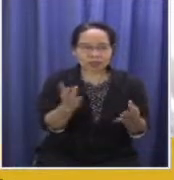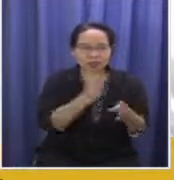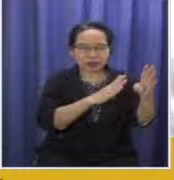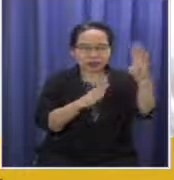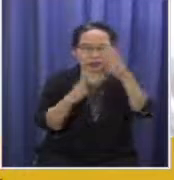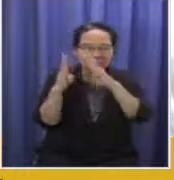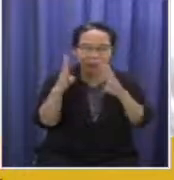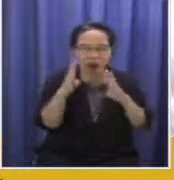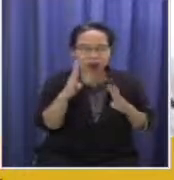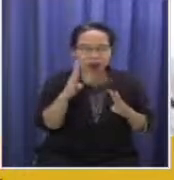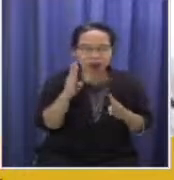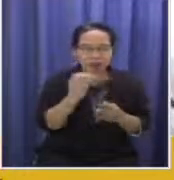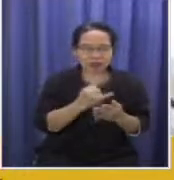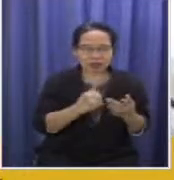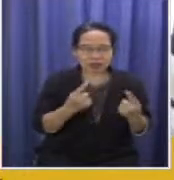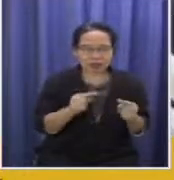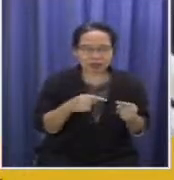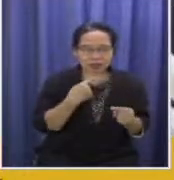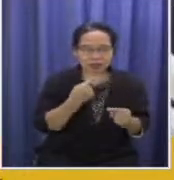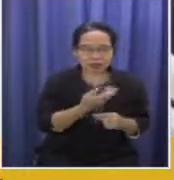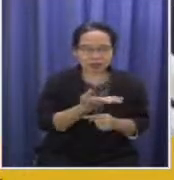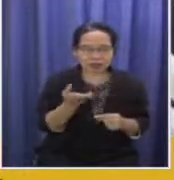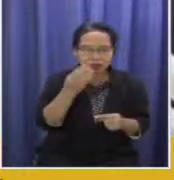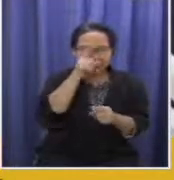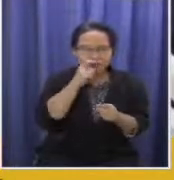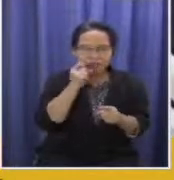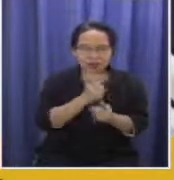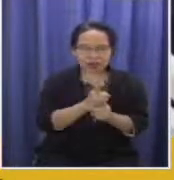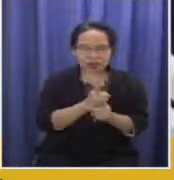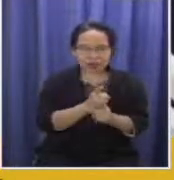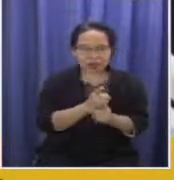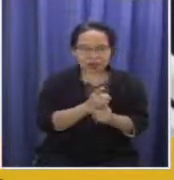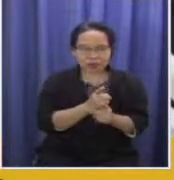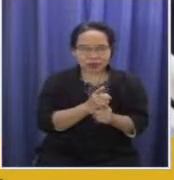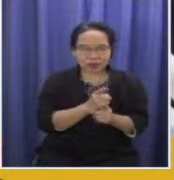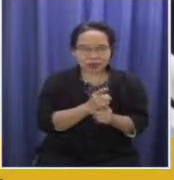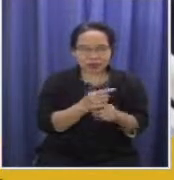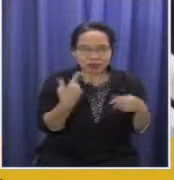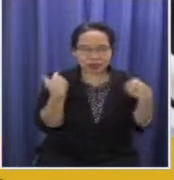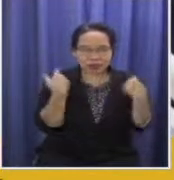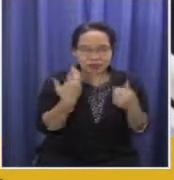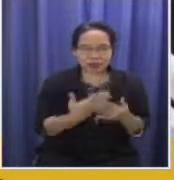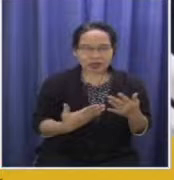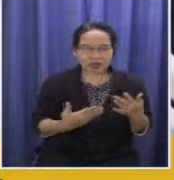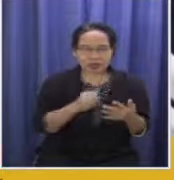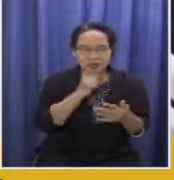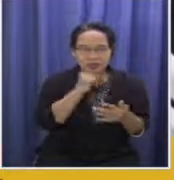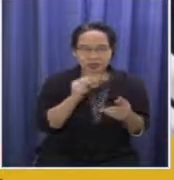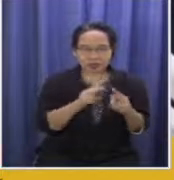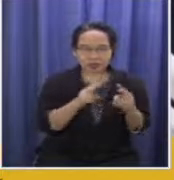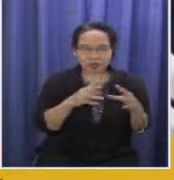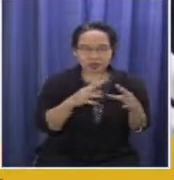problem. I'm just trying to tell you, brothers and sisters, that there are things which are not very much related to the